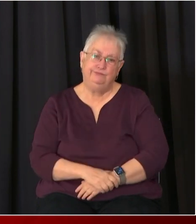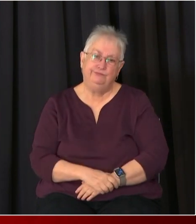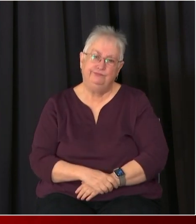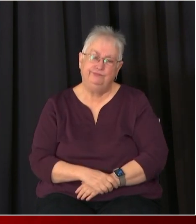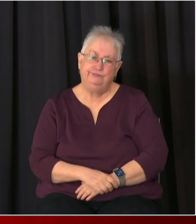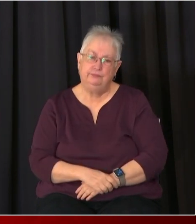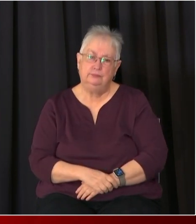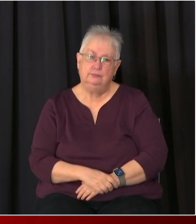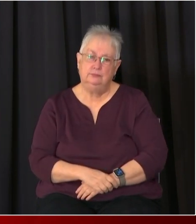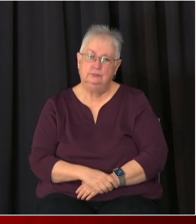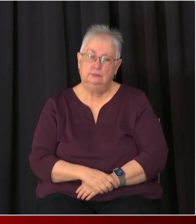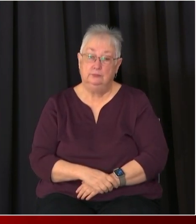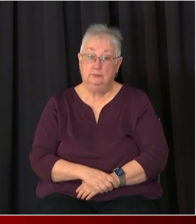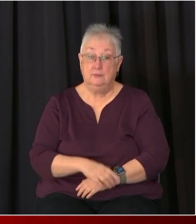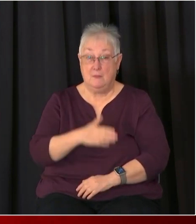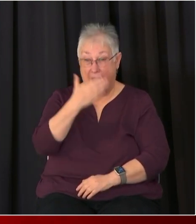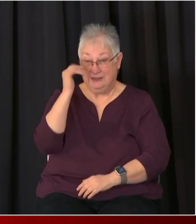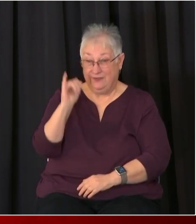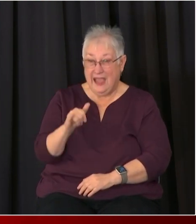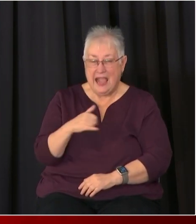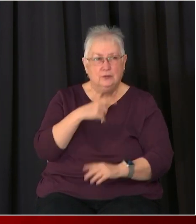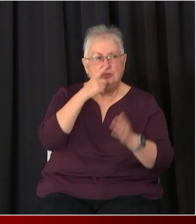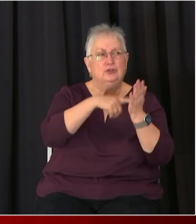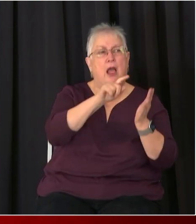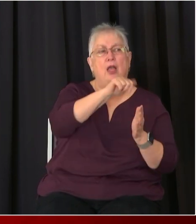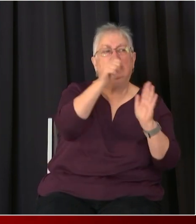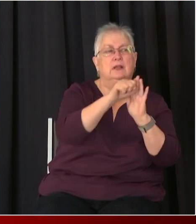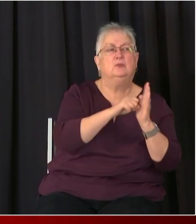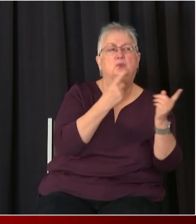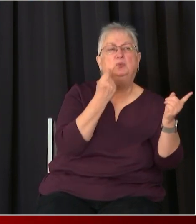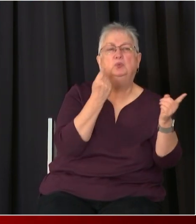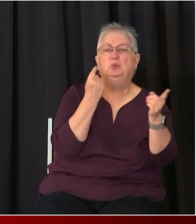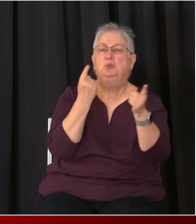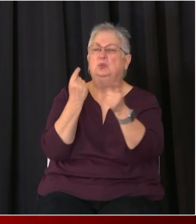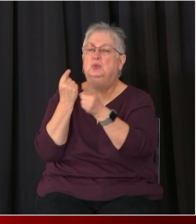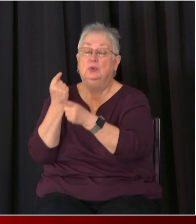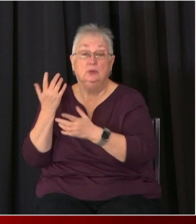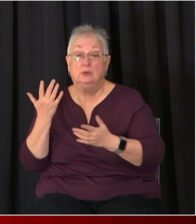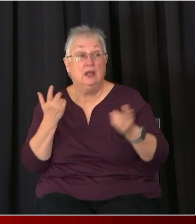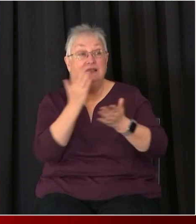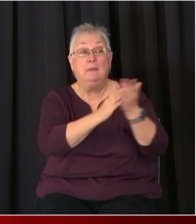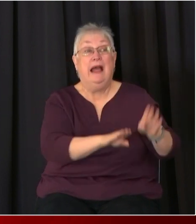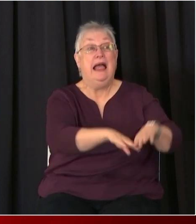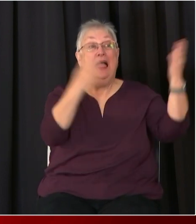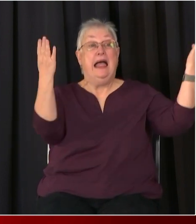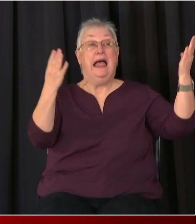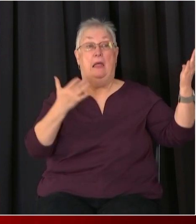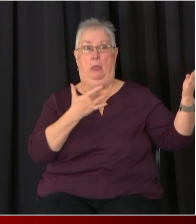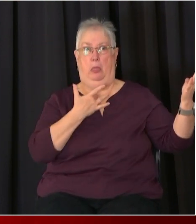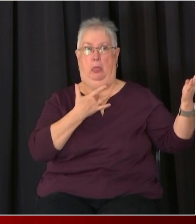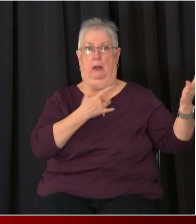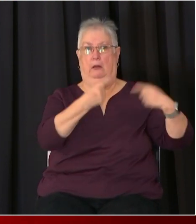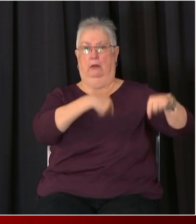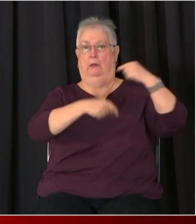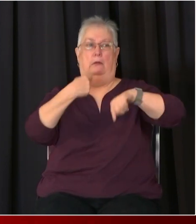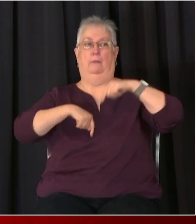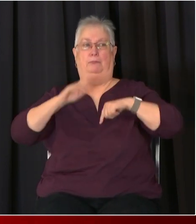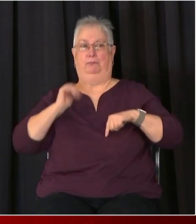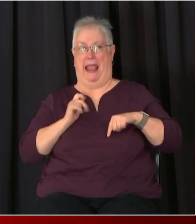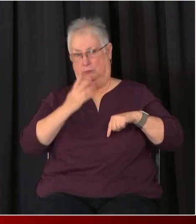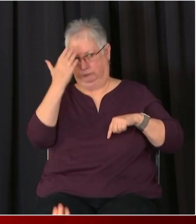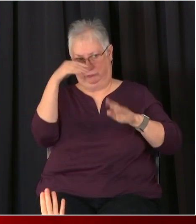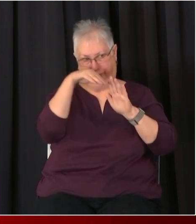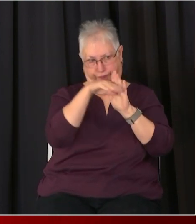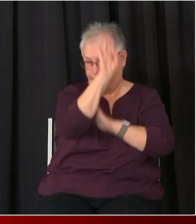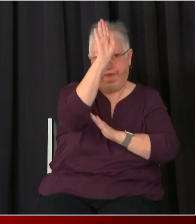watched as others rolled back closer to where we've been. In other words, we have not opened our economy